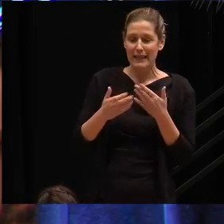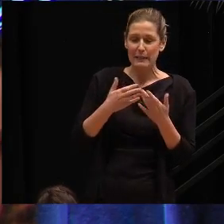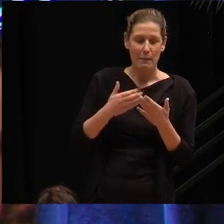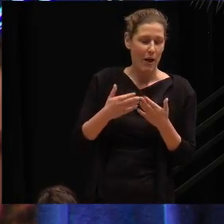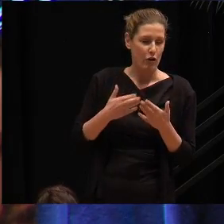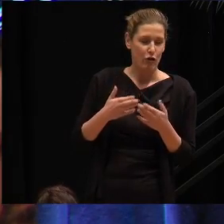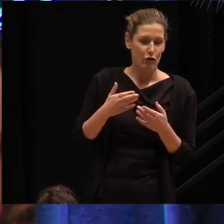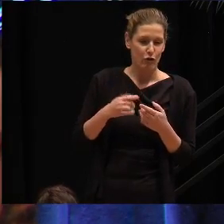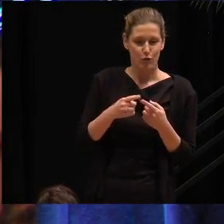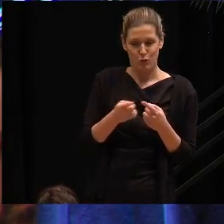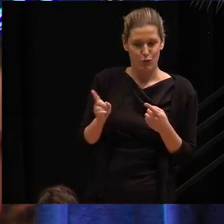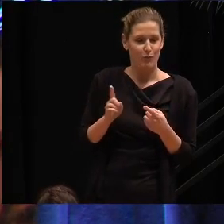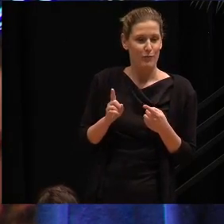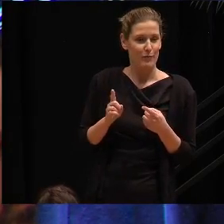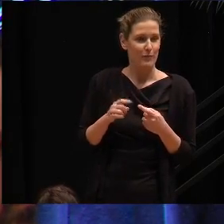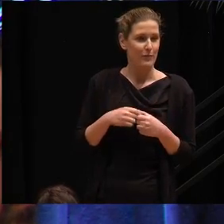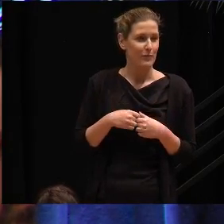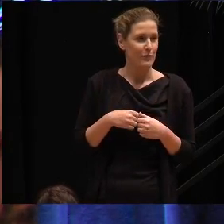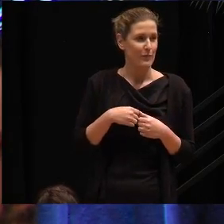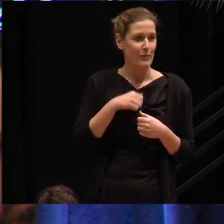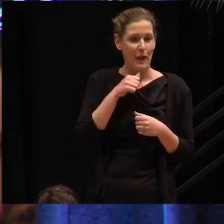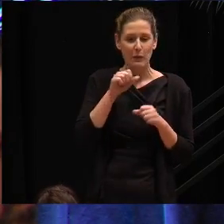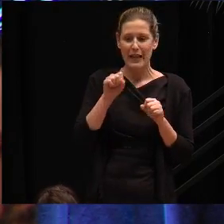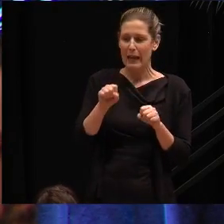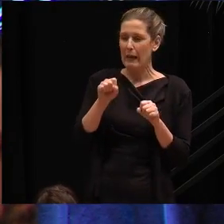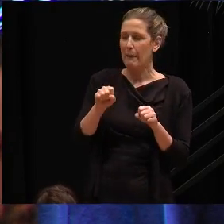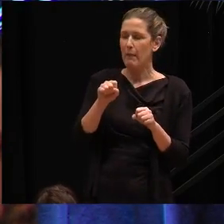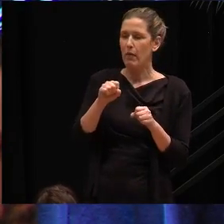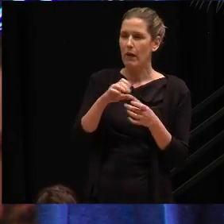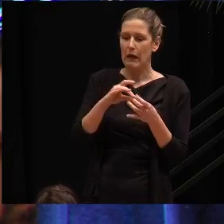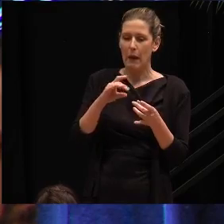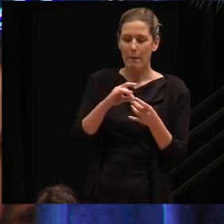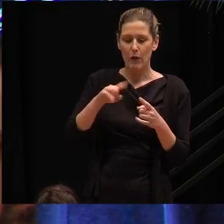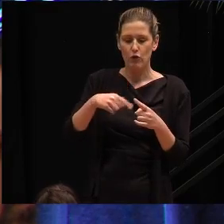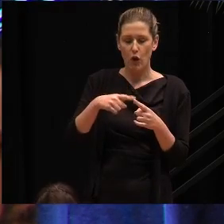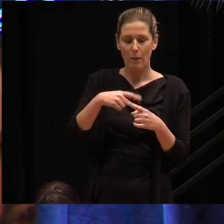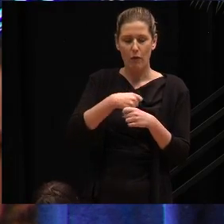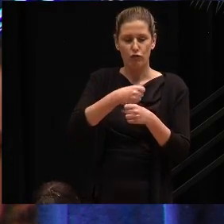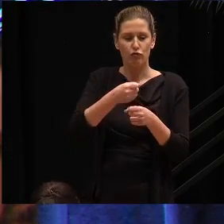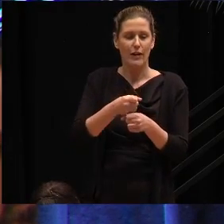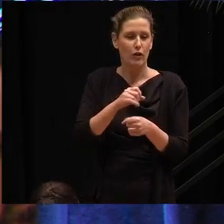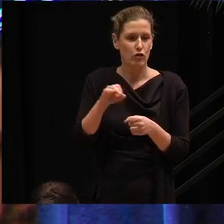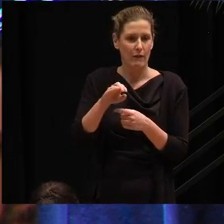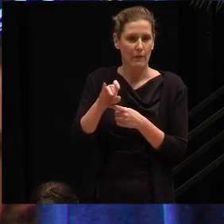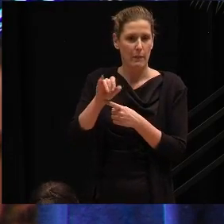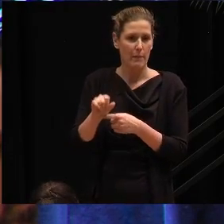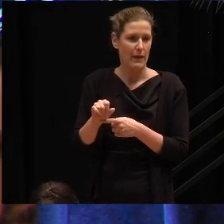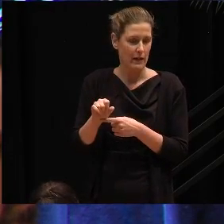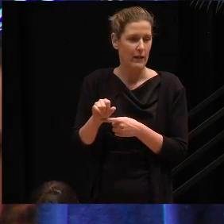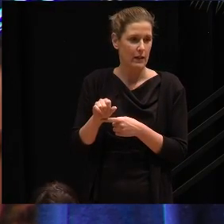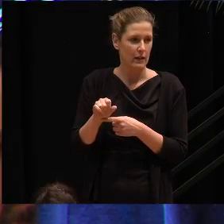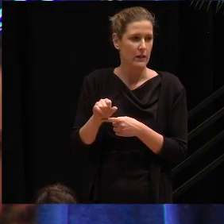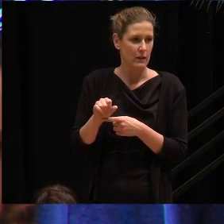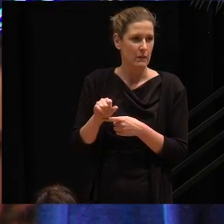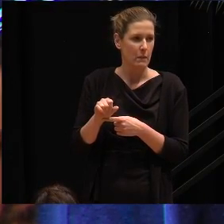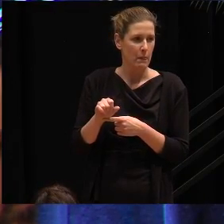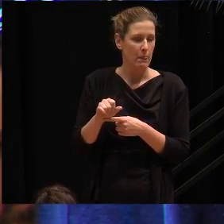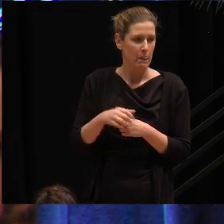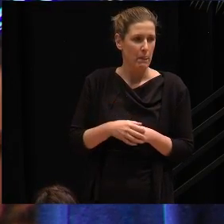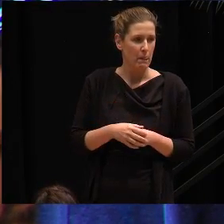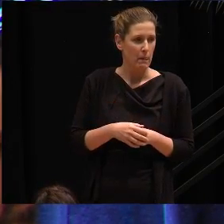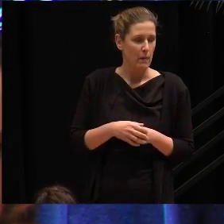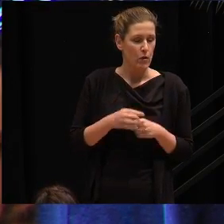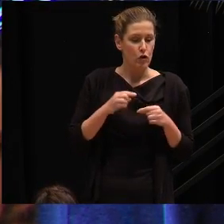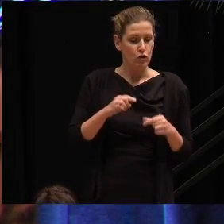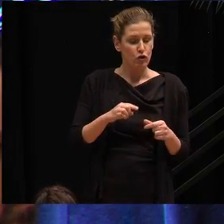him. And I didn't get to comment on the creation of the media. Hey, he had $2 billion the last time I sat on a panel during the